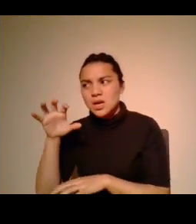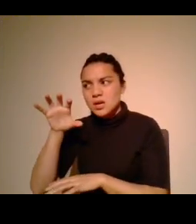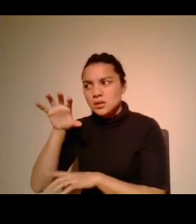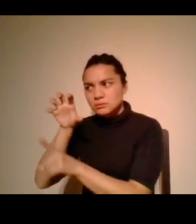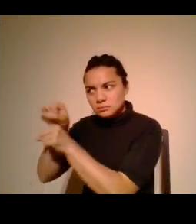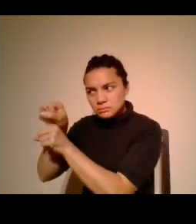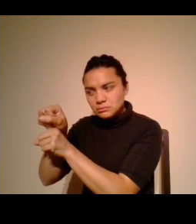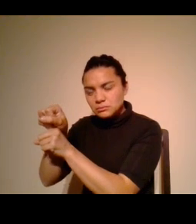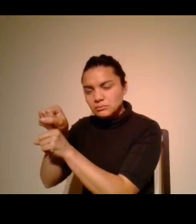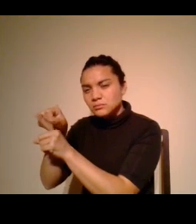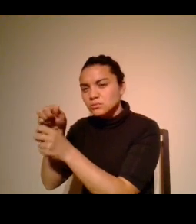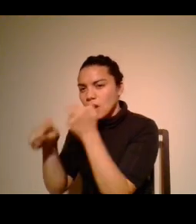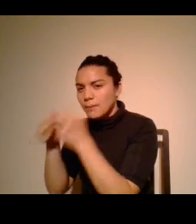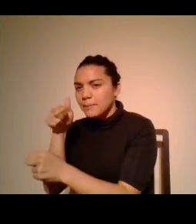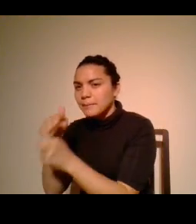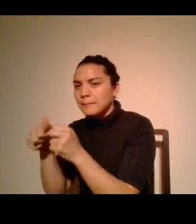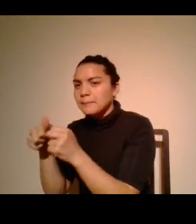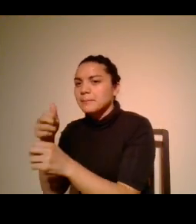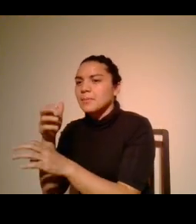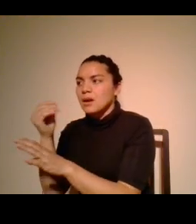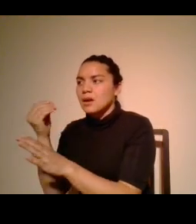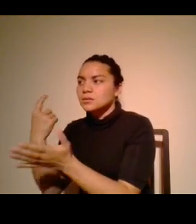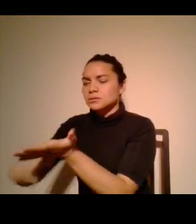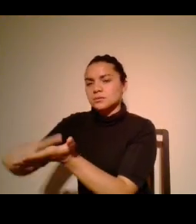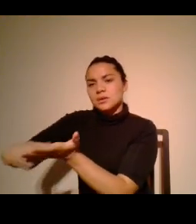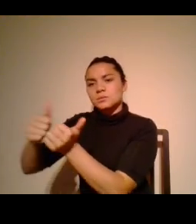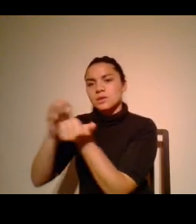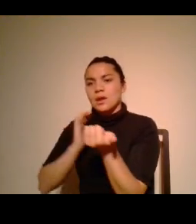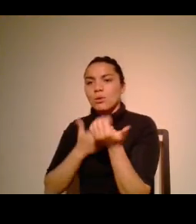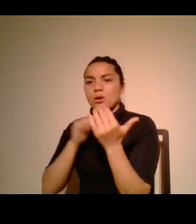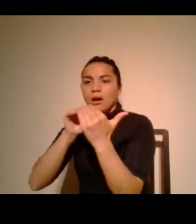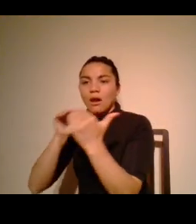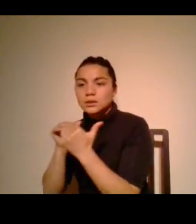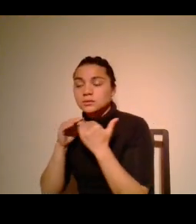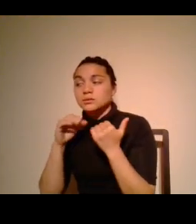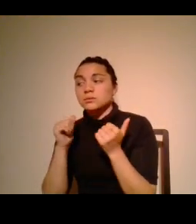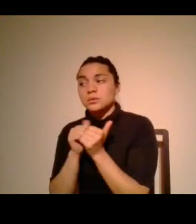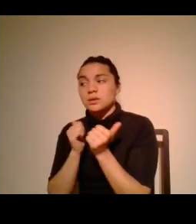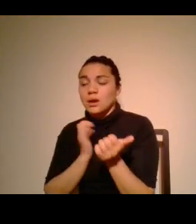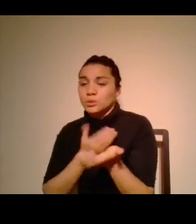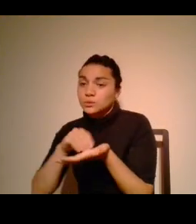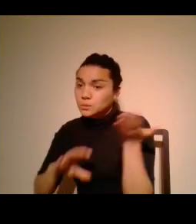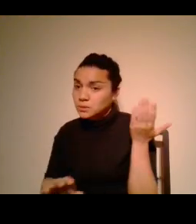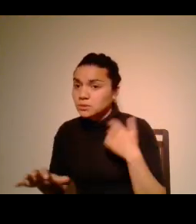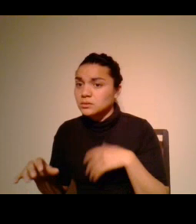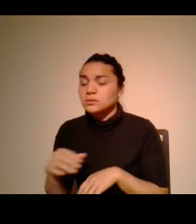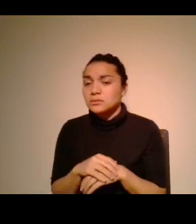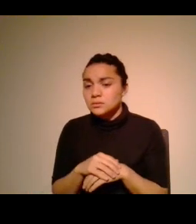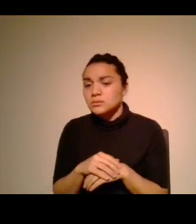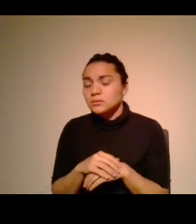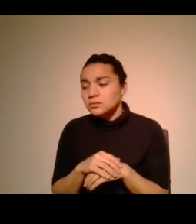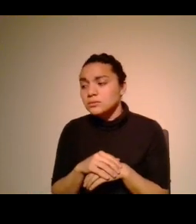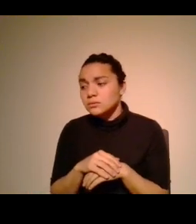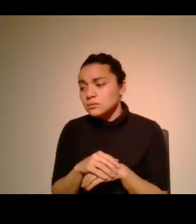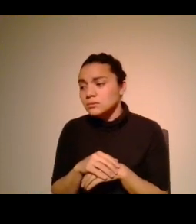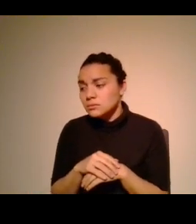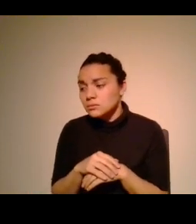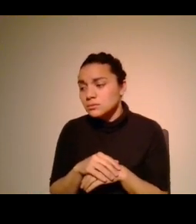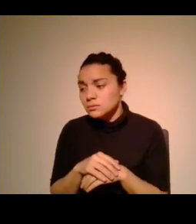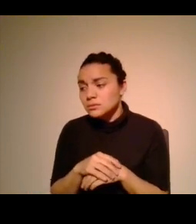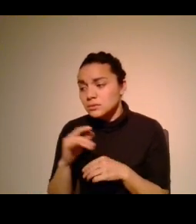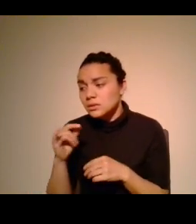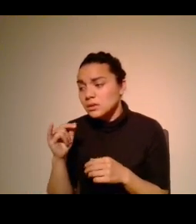and thoughtfully discuss with our colleagues and with our students. But it's something that if